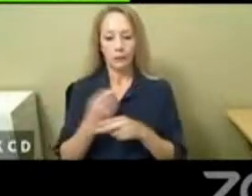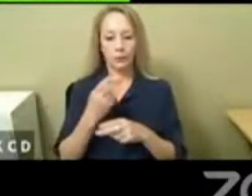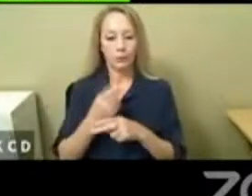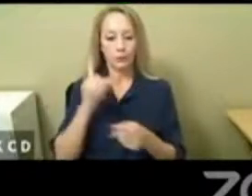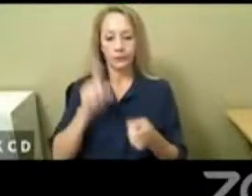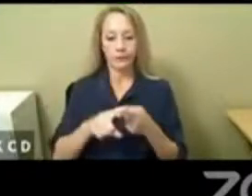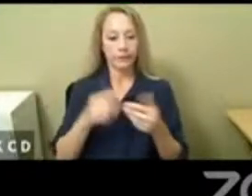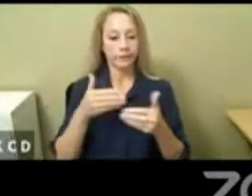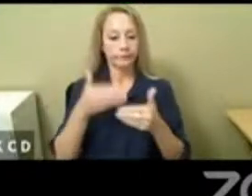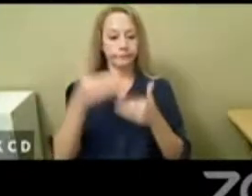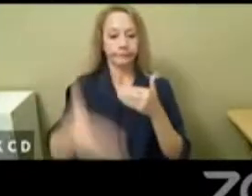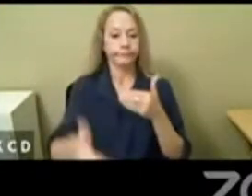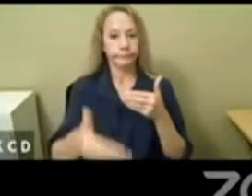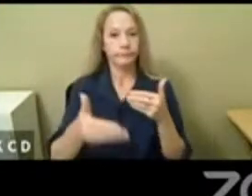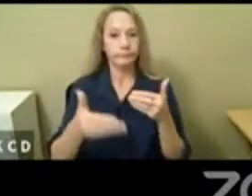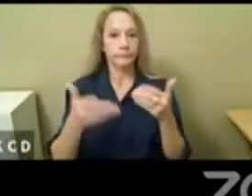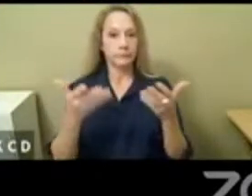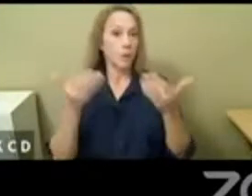We'll finally land that plane.